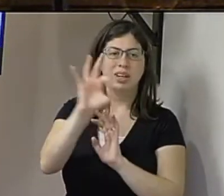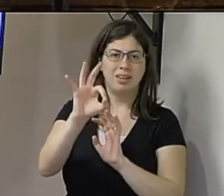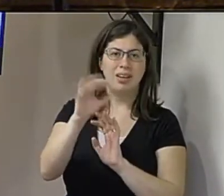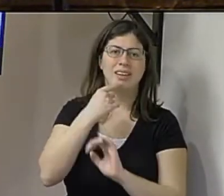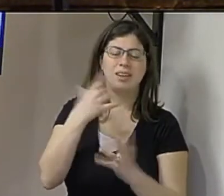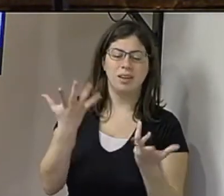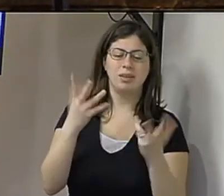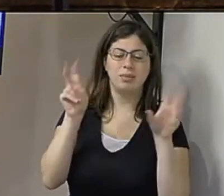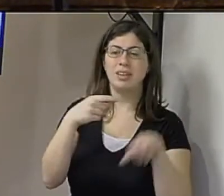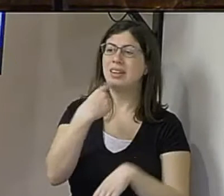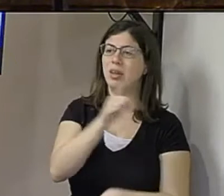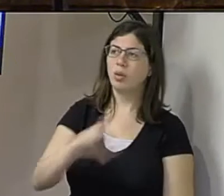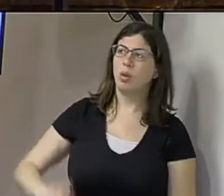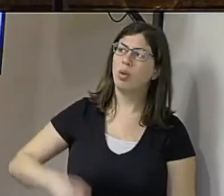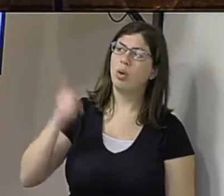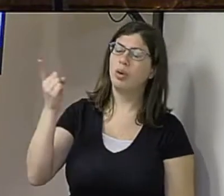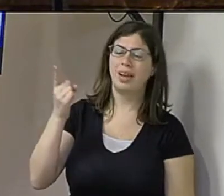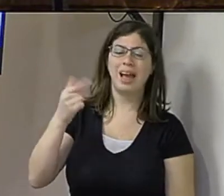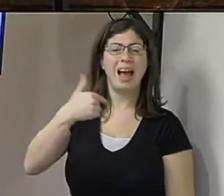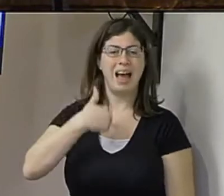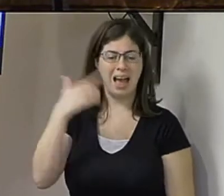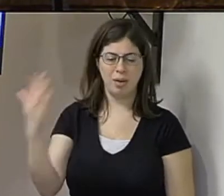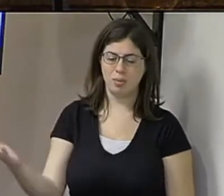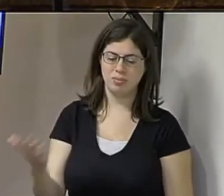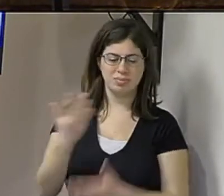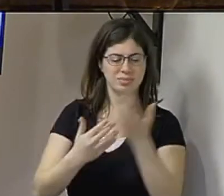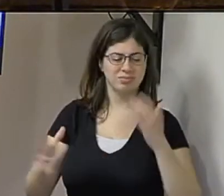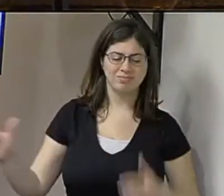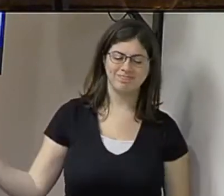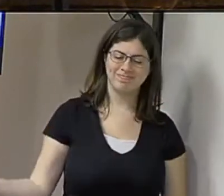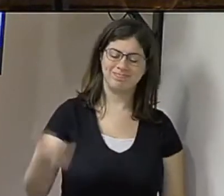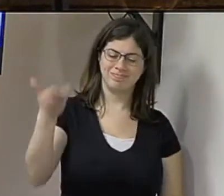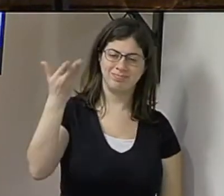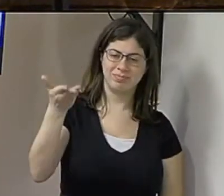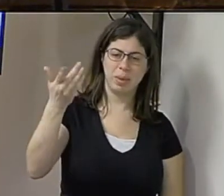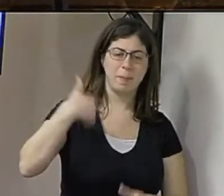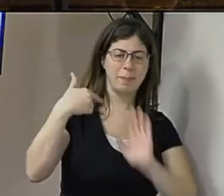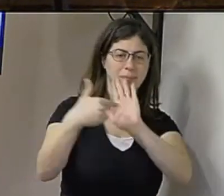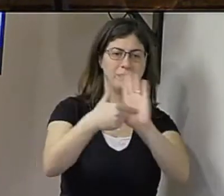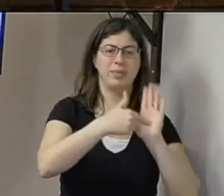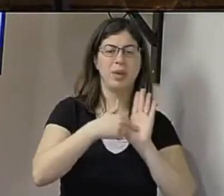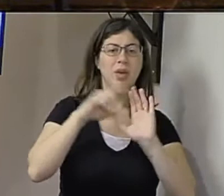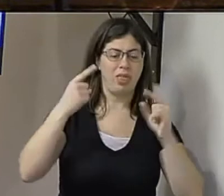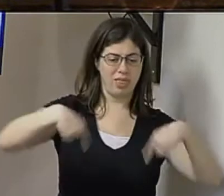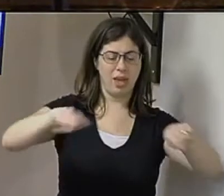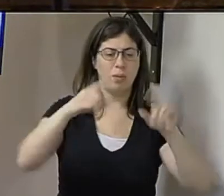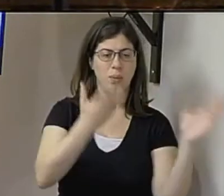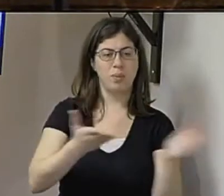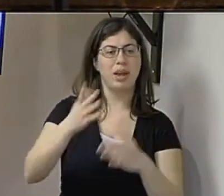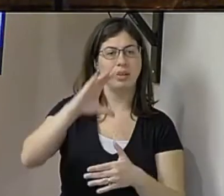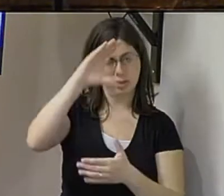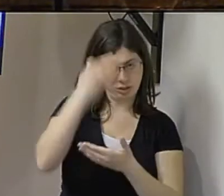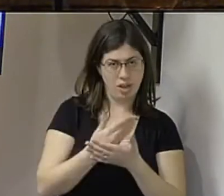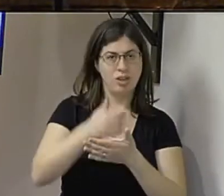Isaiah 49:22-23 says, thus says the Lord God, behold, I will lift up my hand to the nations and raise my signal to the peoples, and they shall bring your sons in their